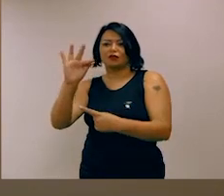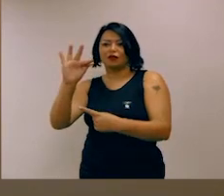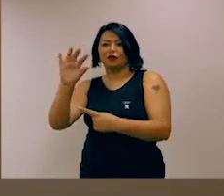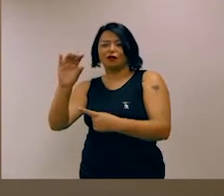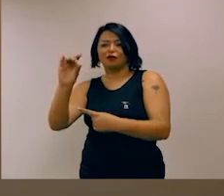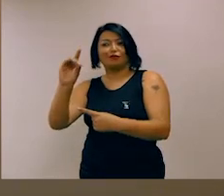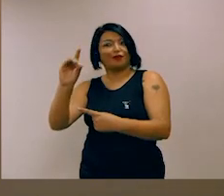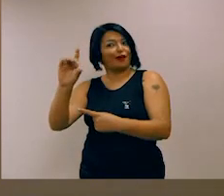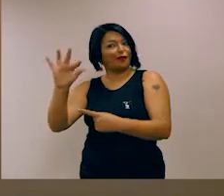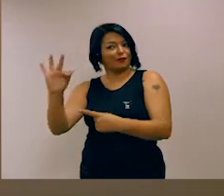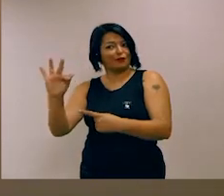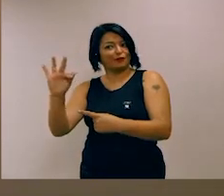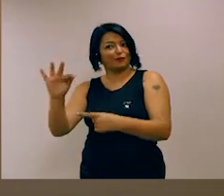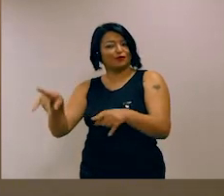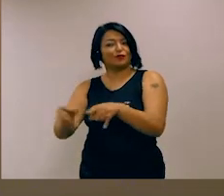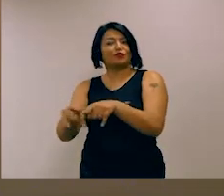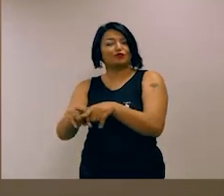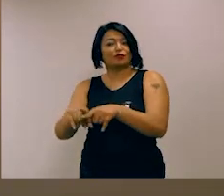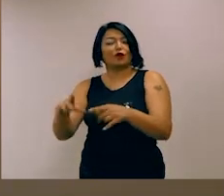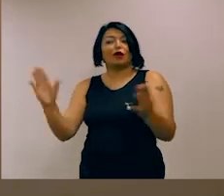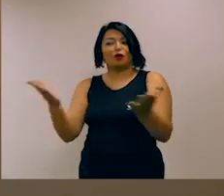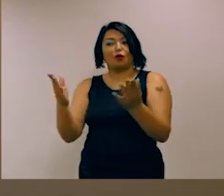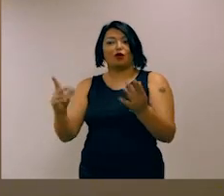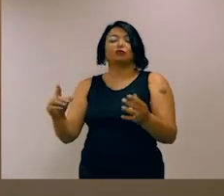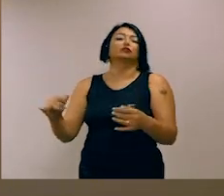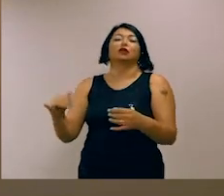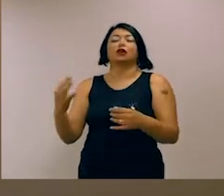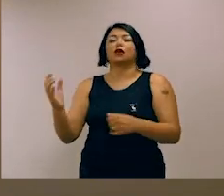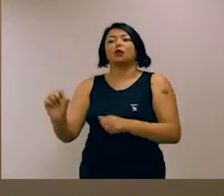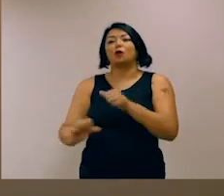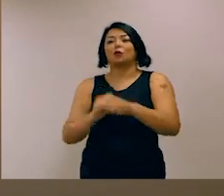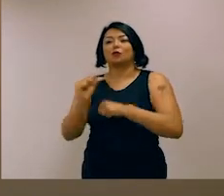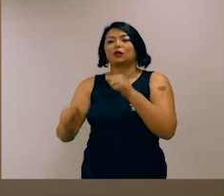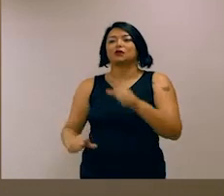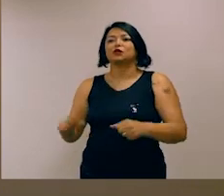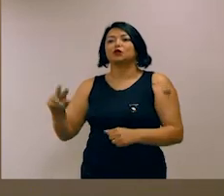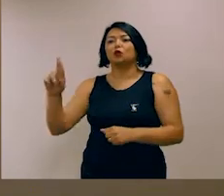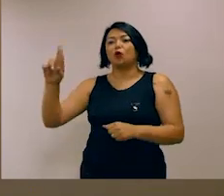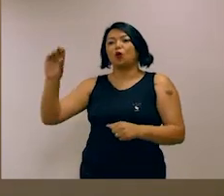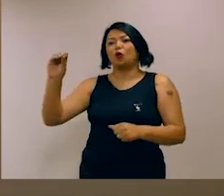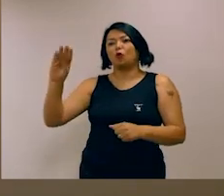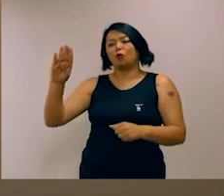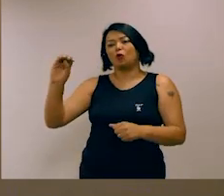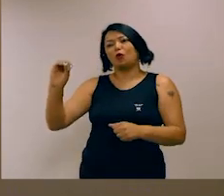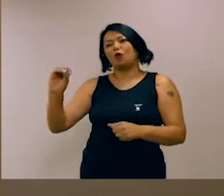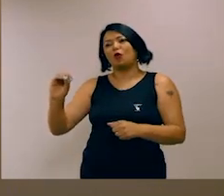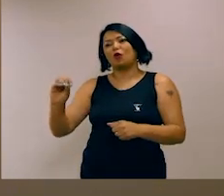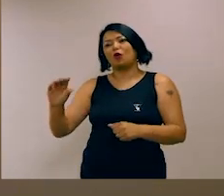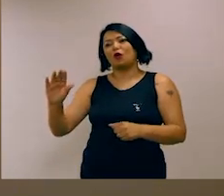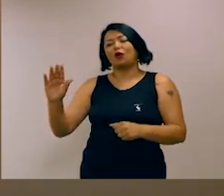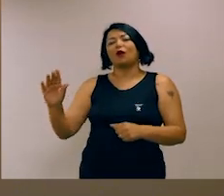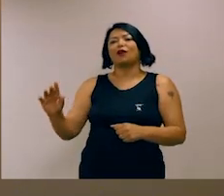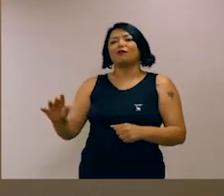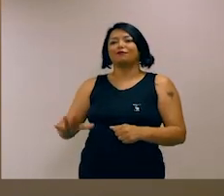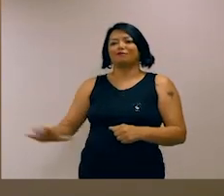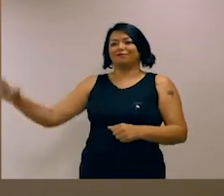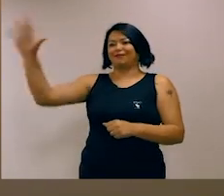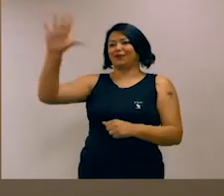now implementing the National Alice Project. And it's done by the state TCU,